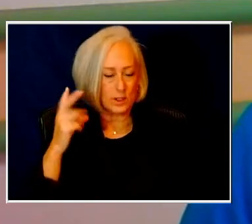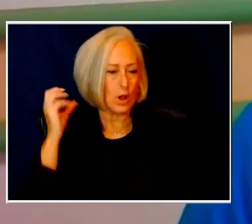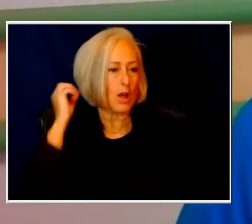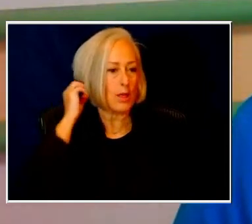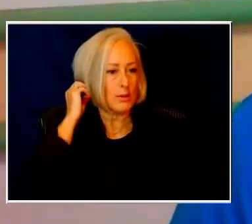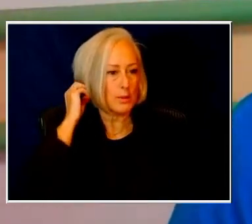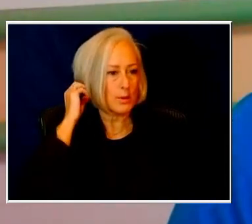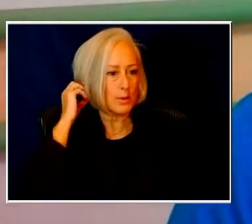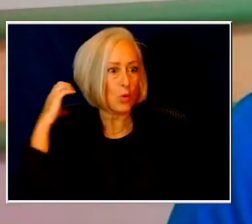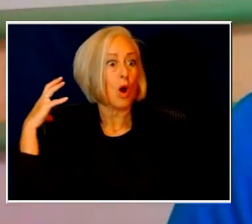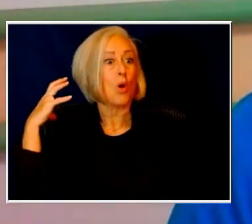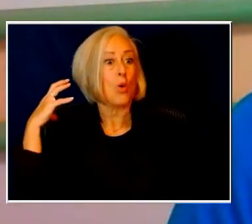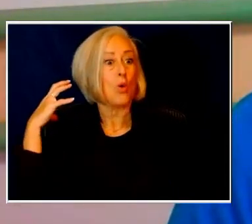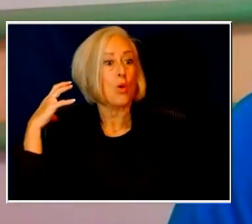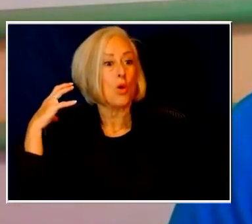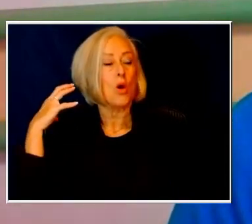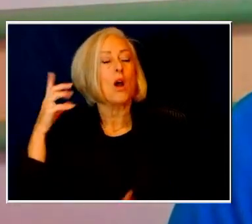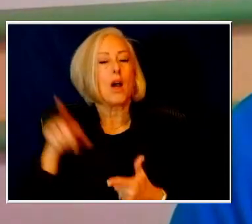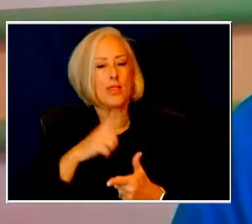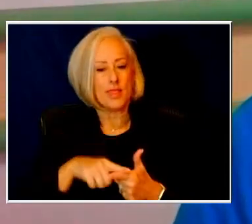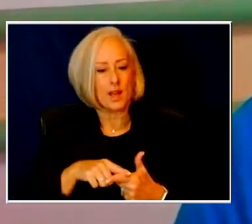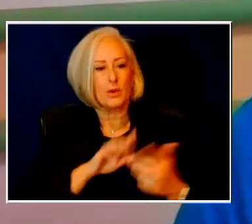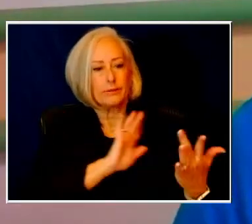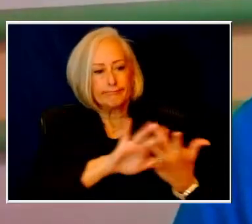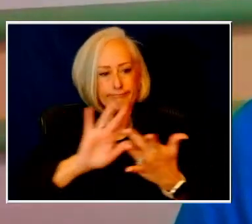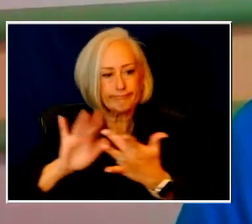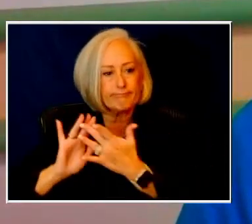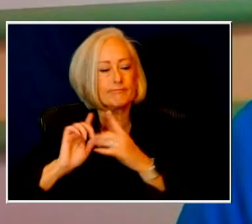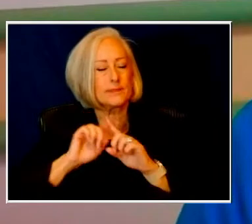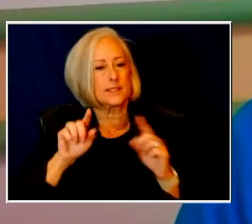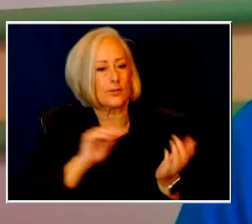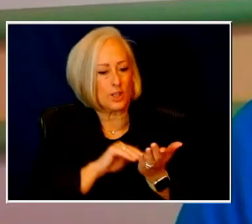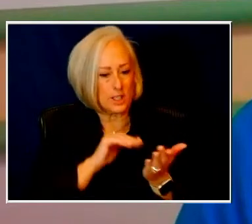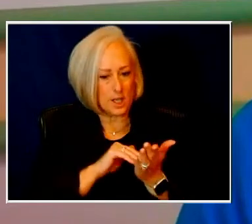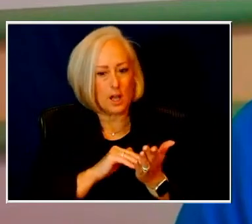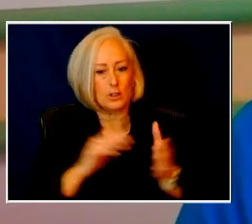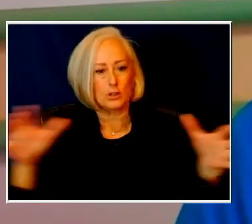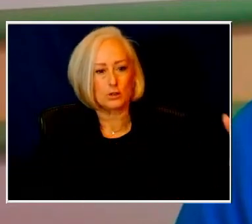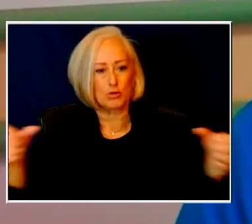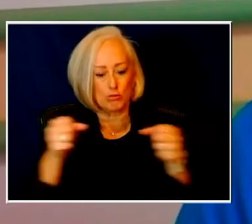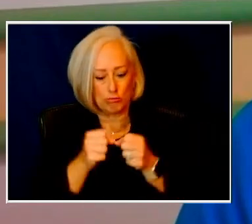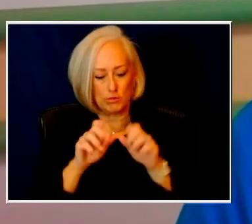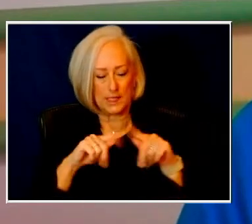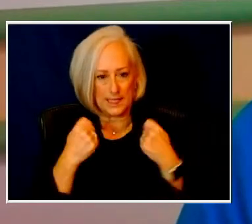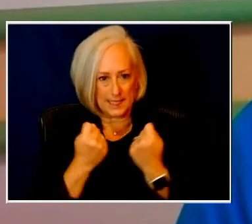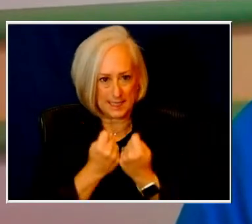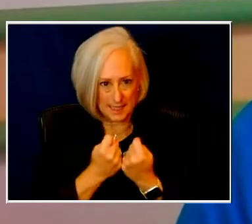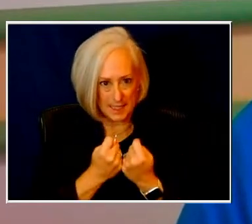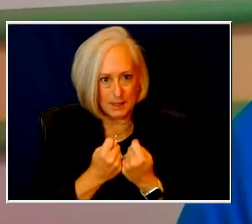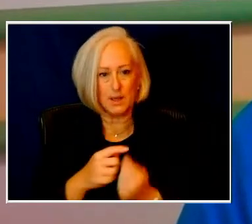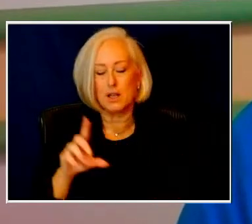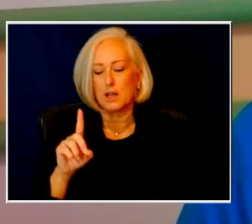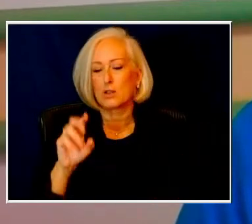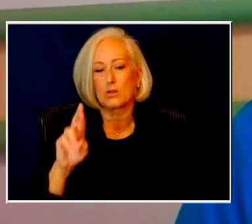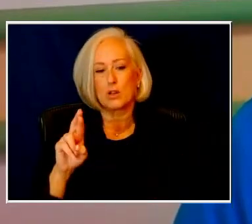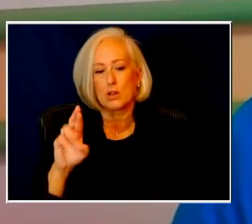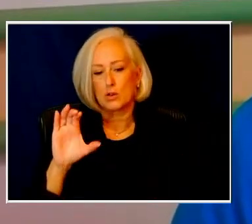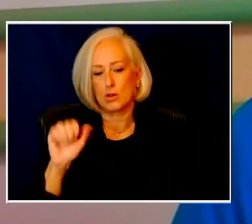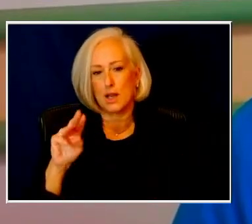talking with a lot of different teams of doctors. So Dr. Camerata, there's actually another neurosurgeon involved that did the angiogram, Dr.